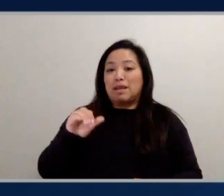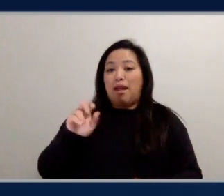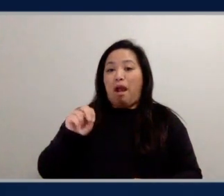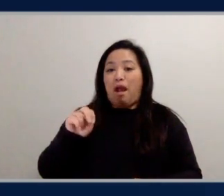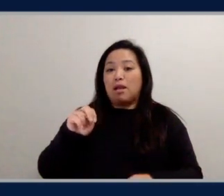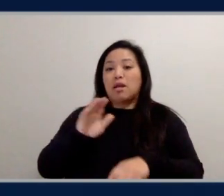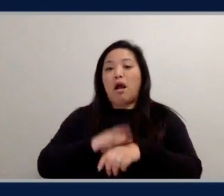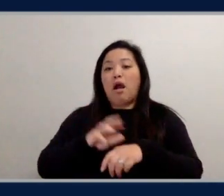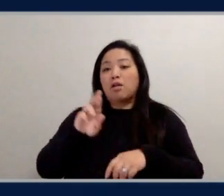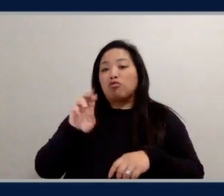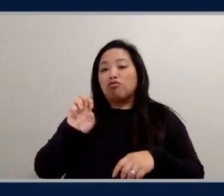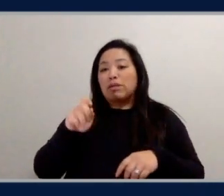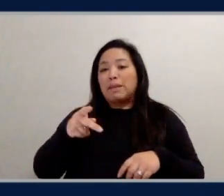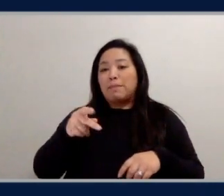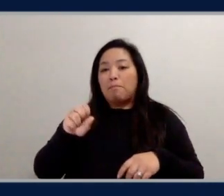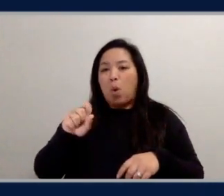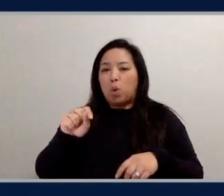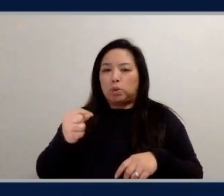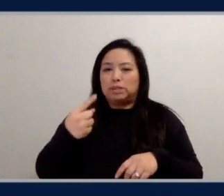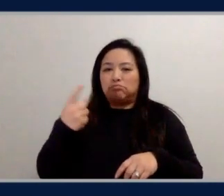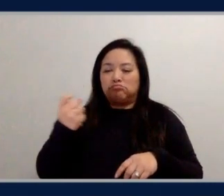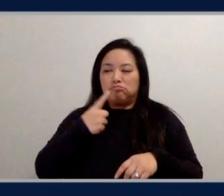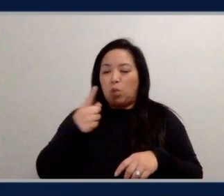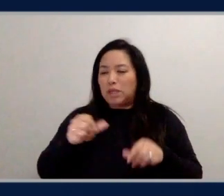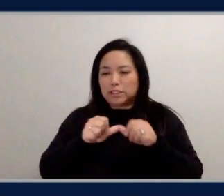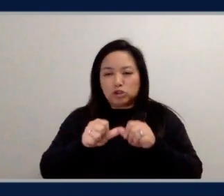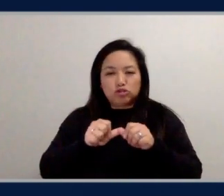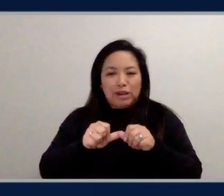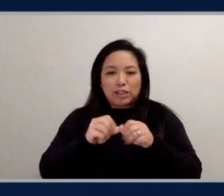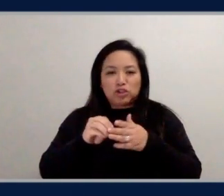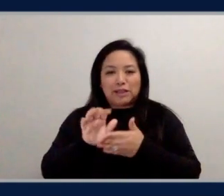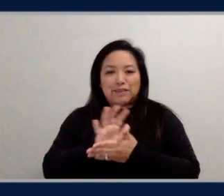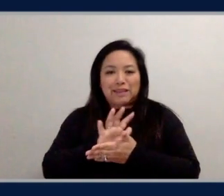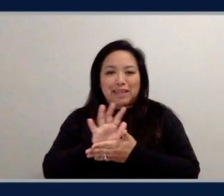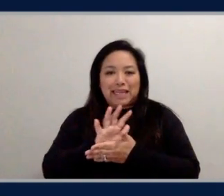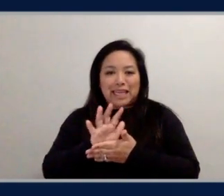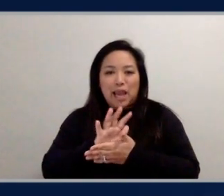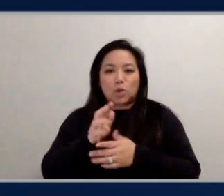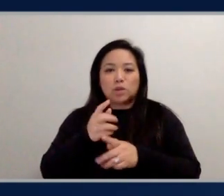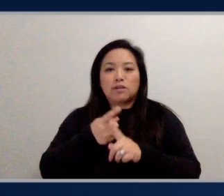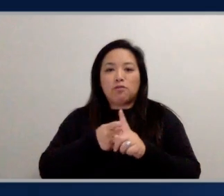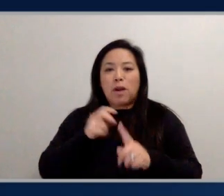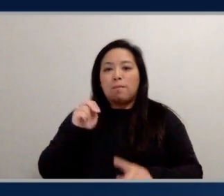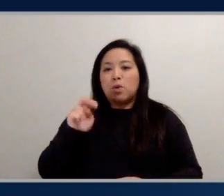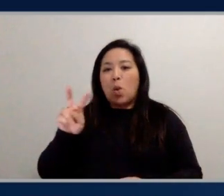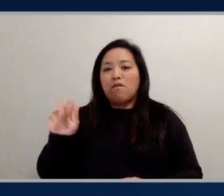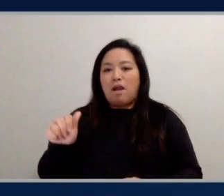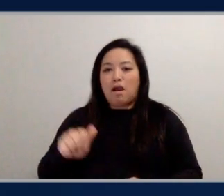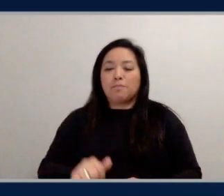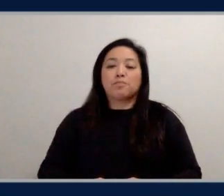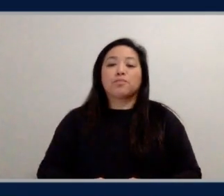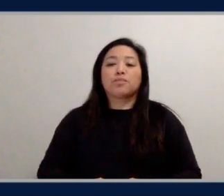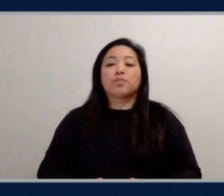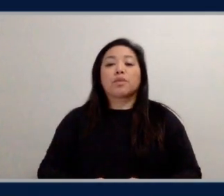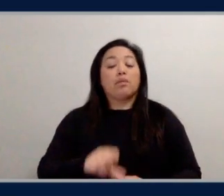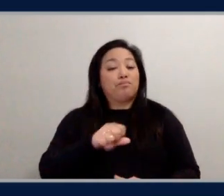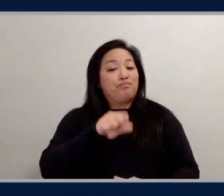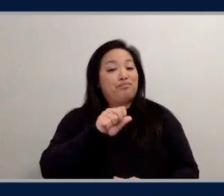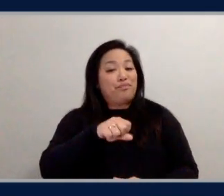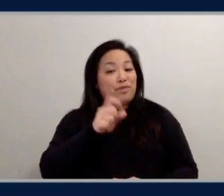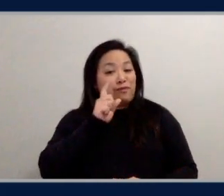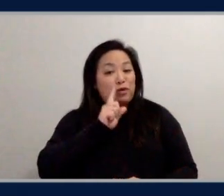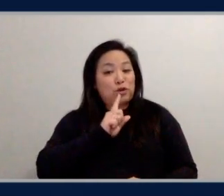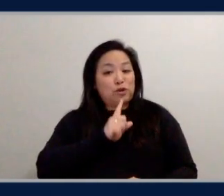about hey, what's the duration of the videos generated by Nova Reel, right? Can you start with that? Yes, absolutely. Here, a